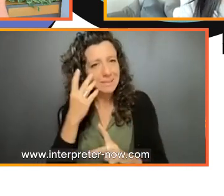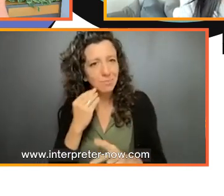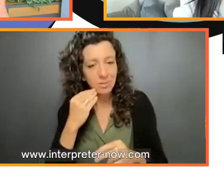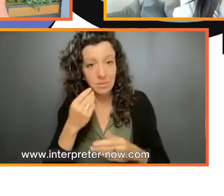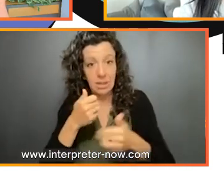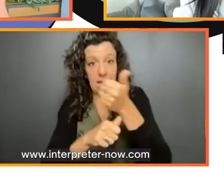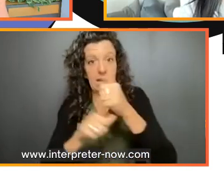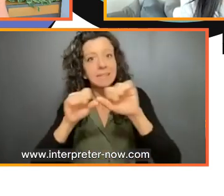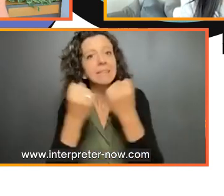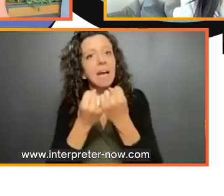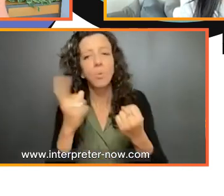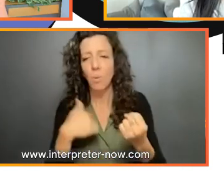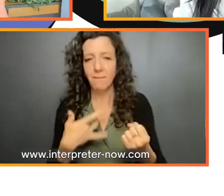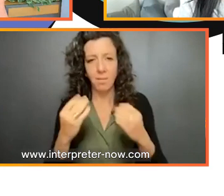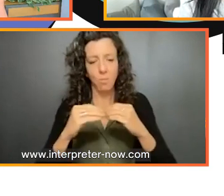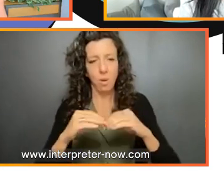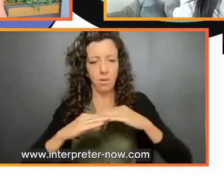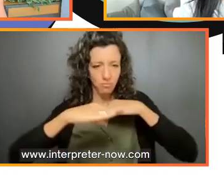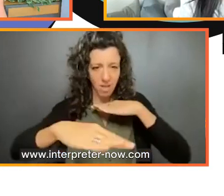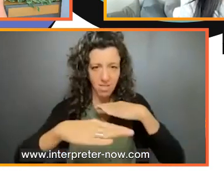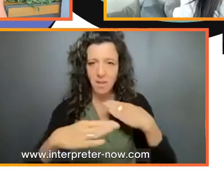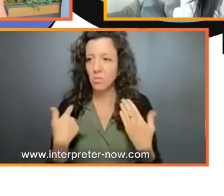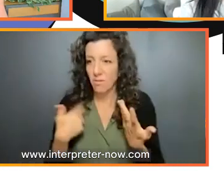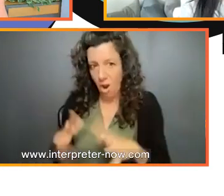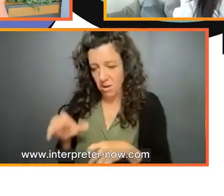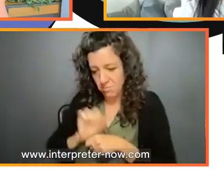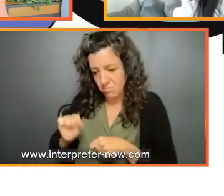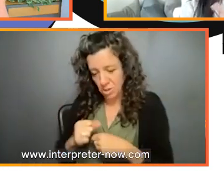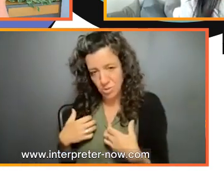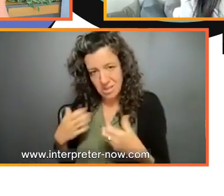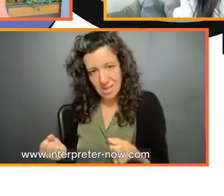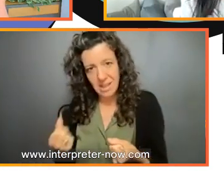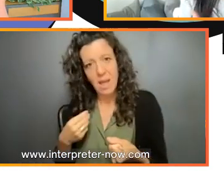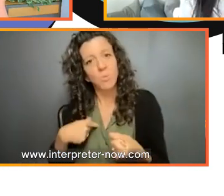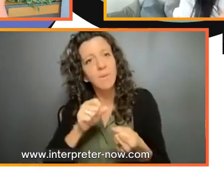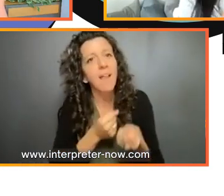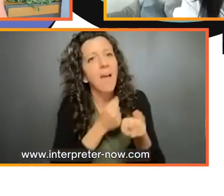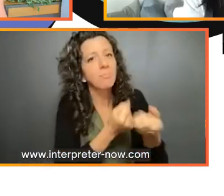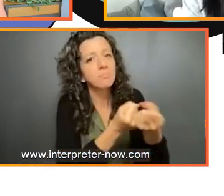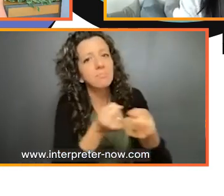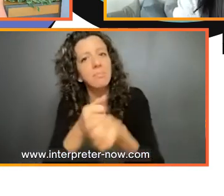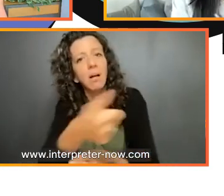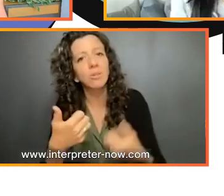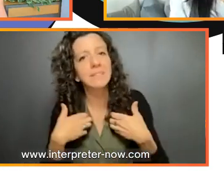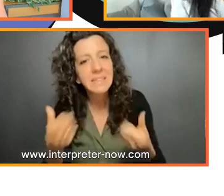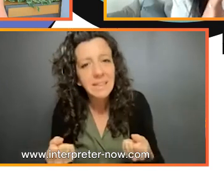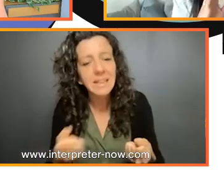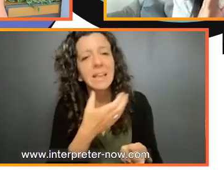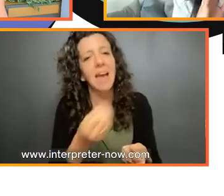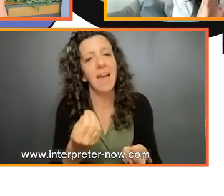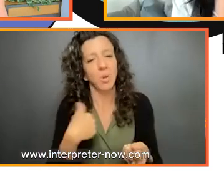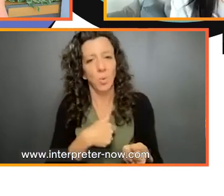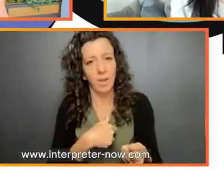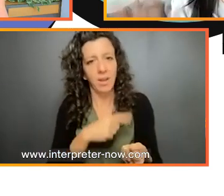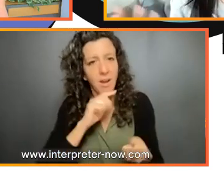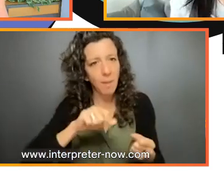the way so people can heal and they can flourish. And I think it's so important. This aspect of our discussion, Melinda, to me is